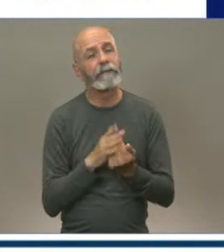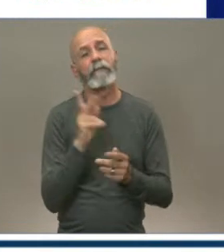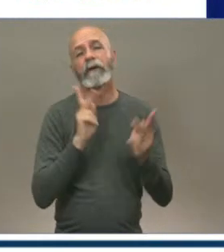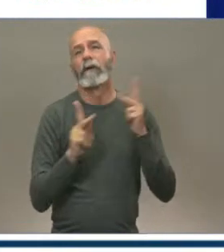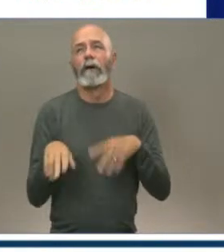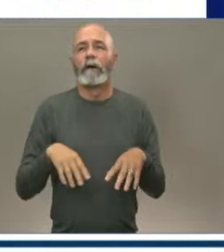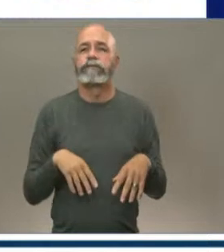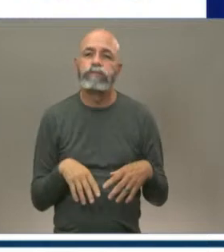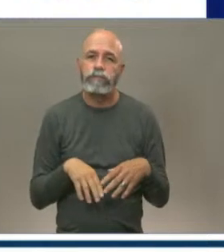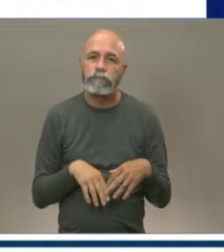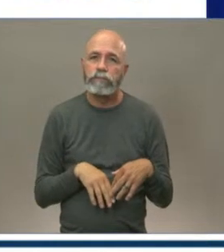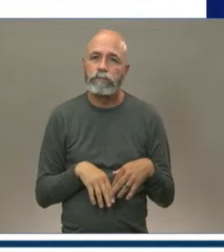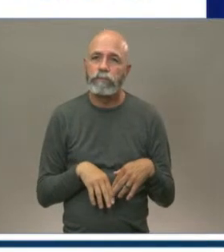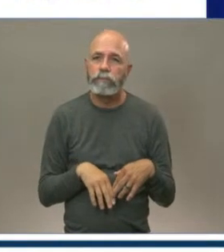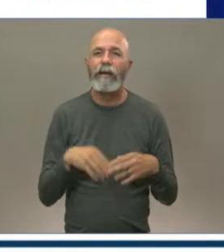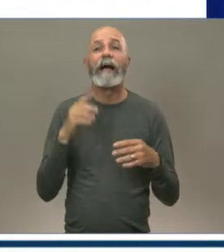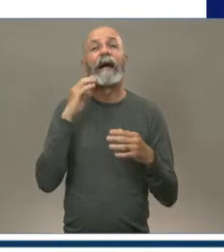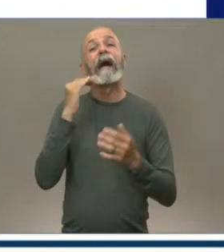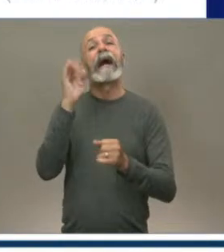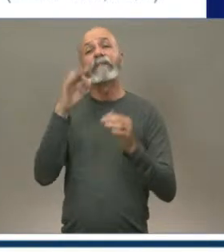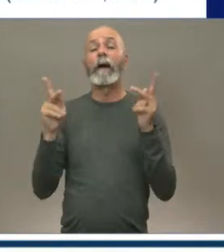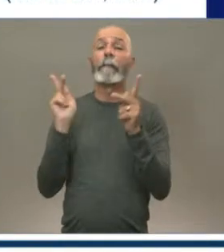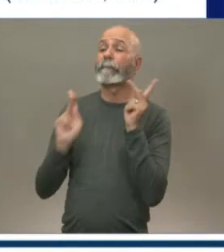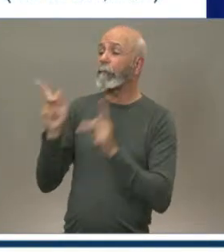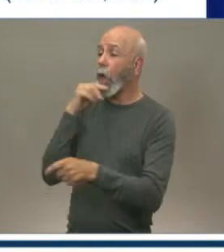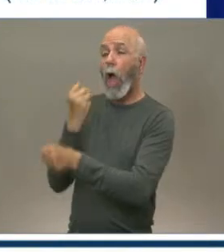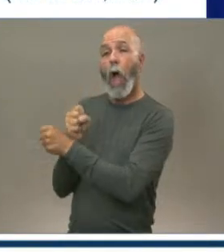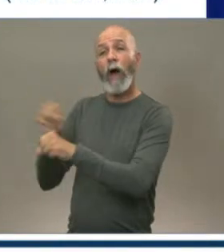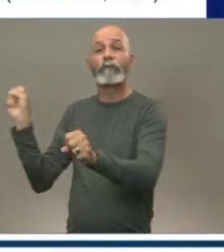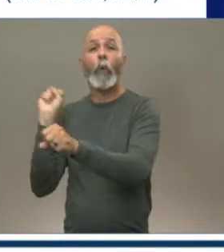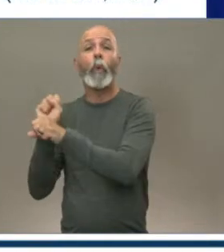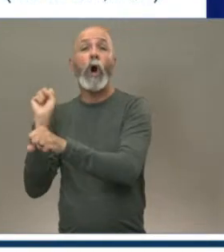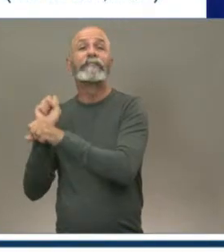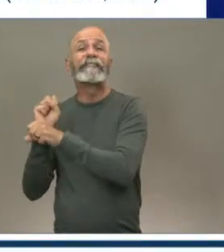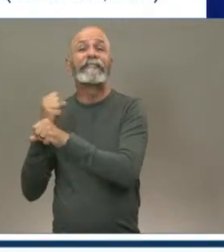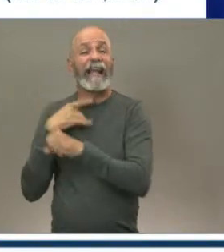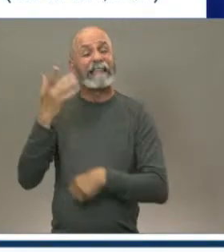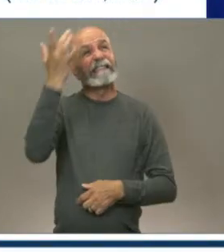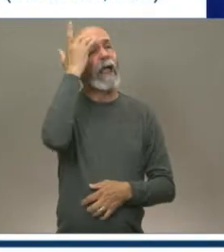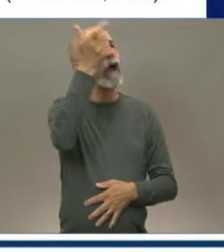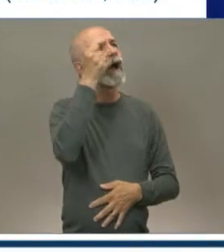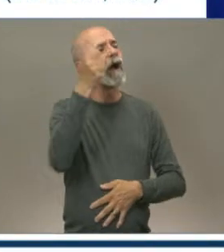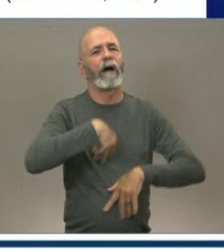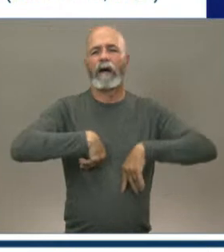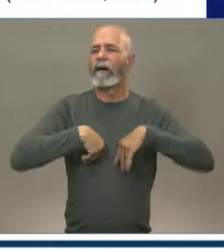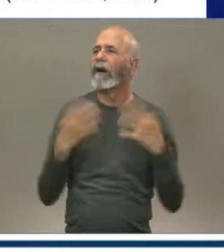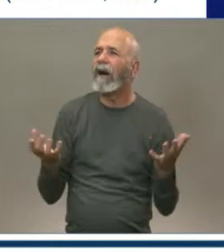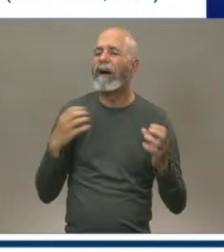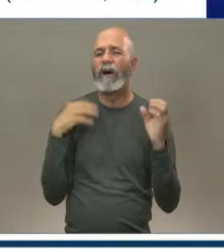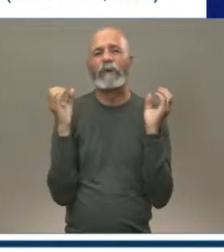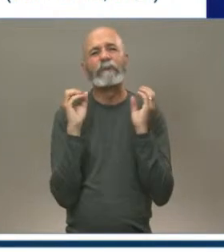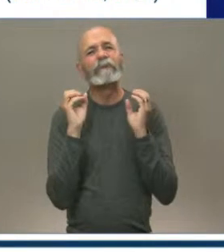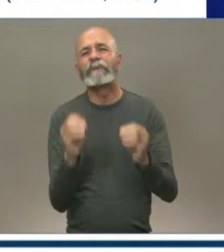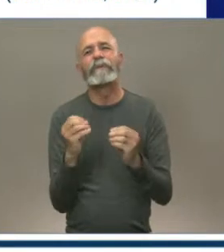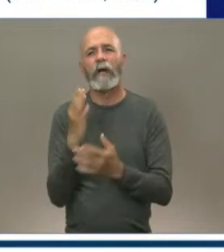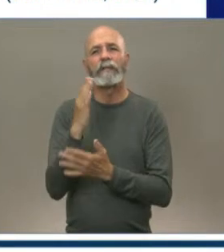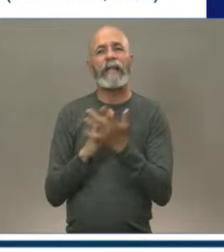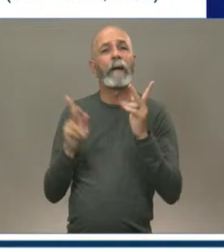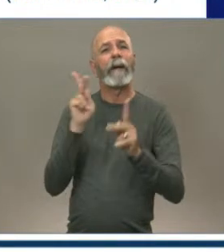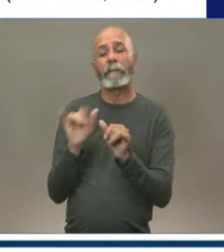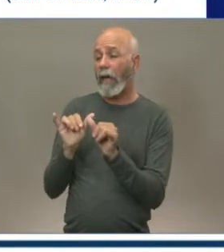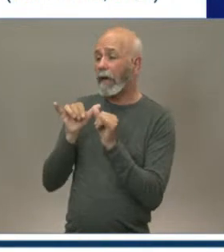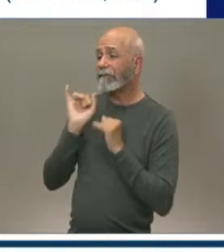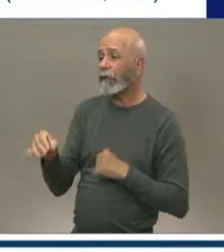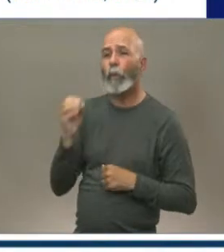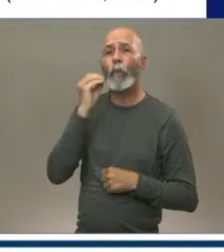to sick benefits, even if it's just needing to stay home for a couple of days if you have symptoms or if you're waiting for results. And